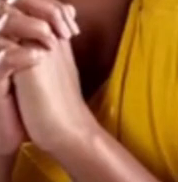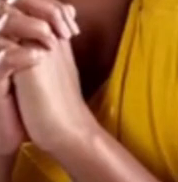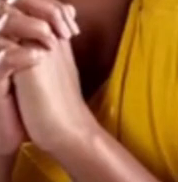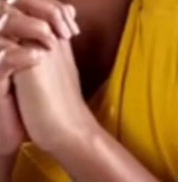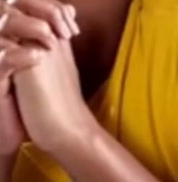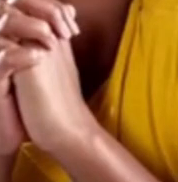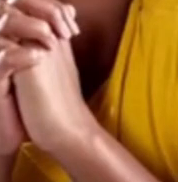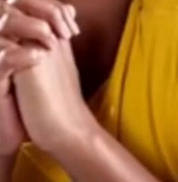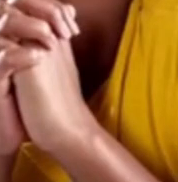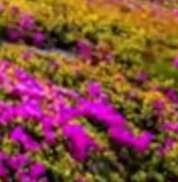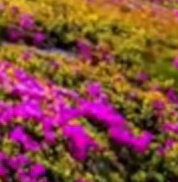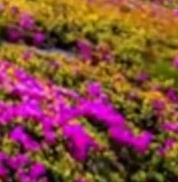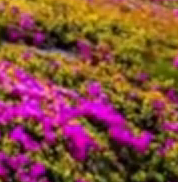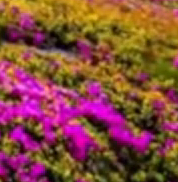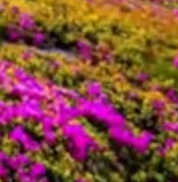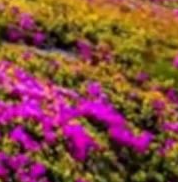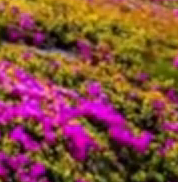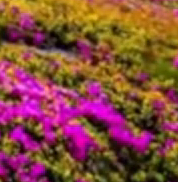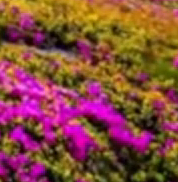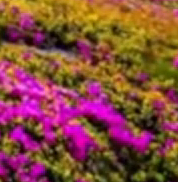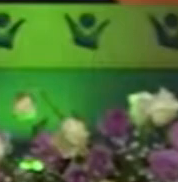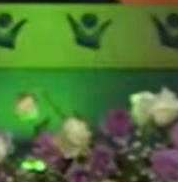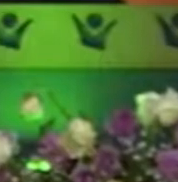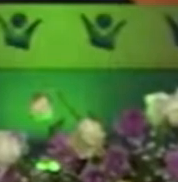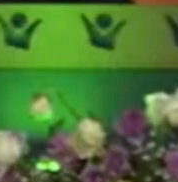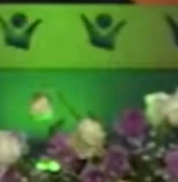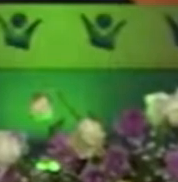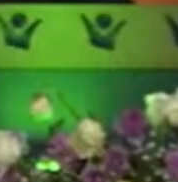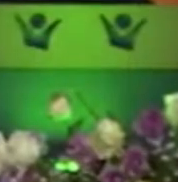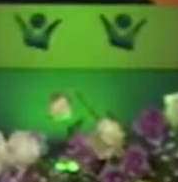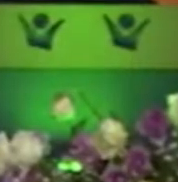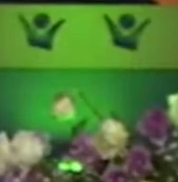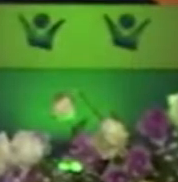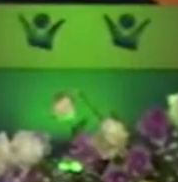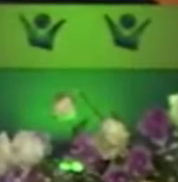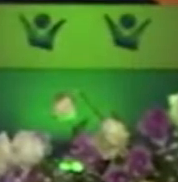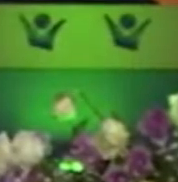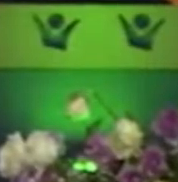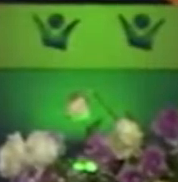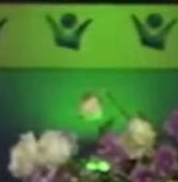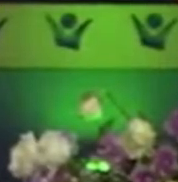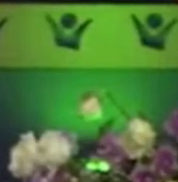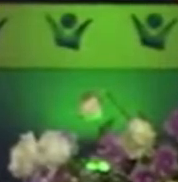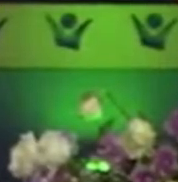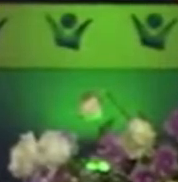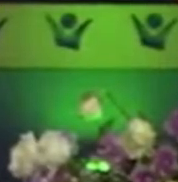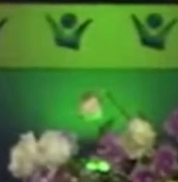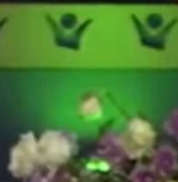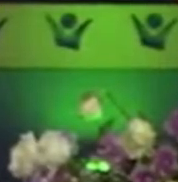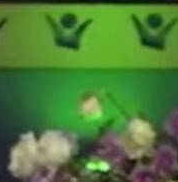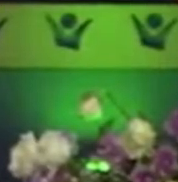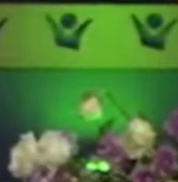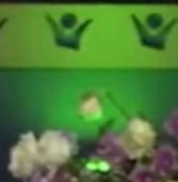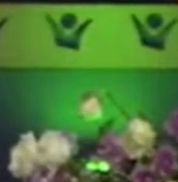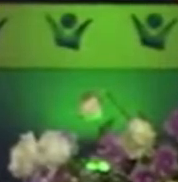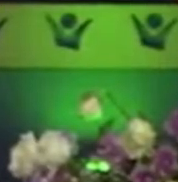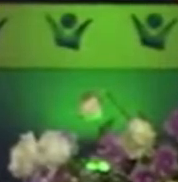may God bless you, my friends, as you carry out the laws of